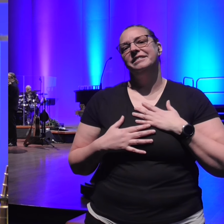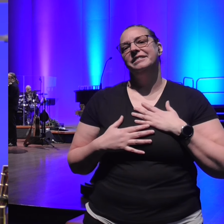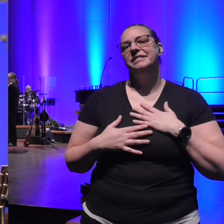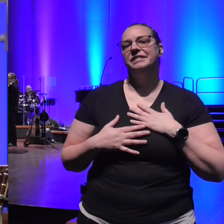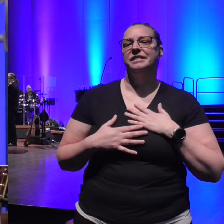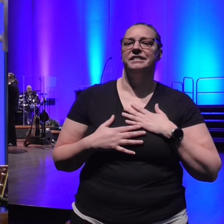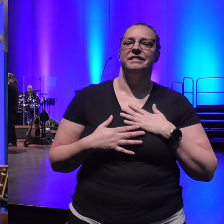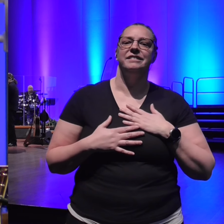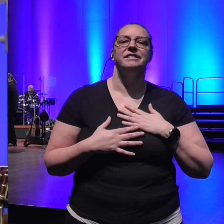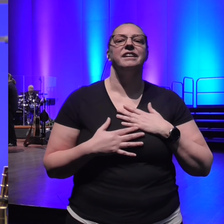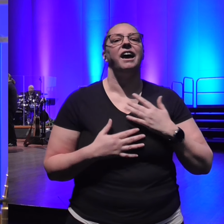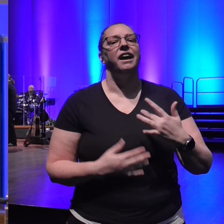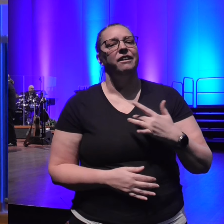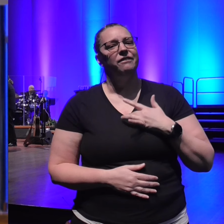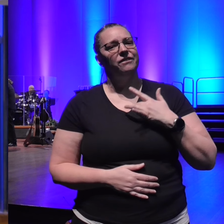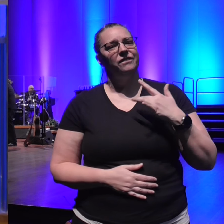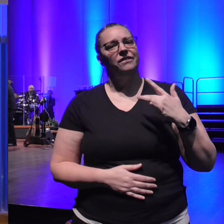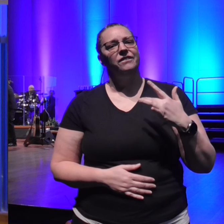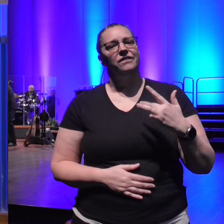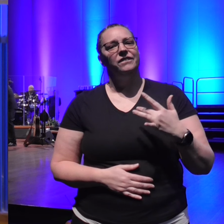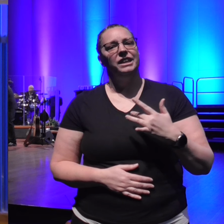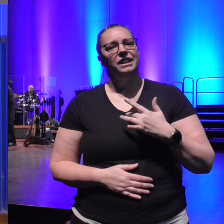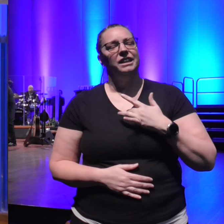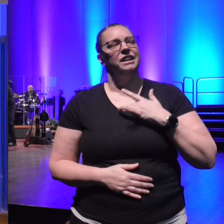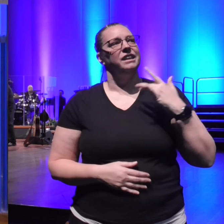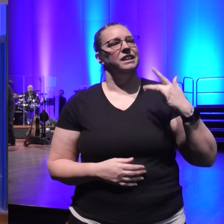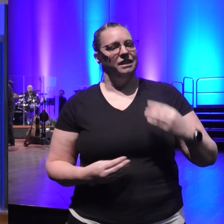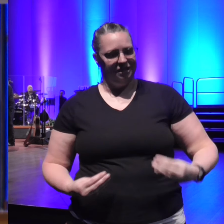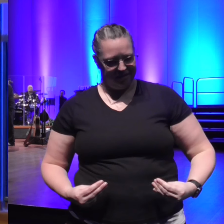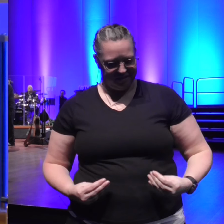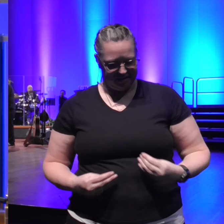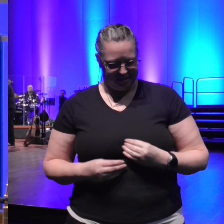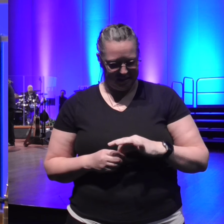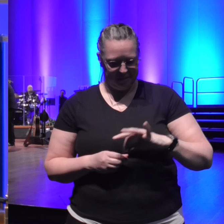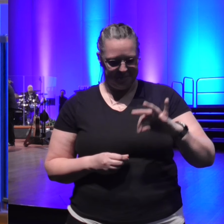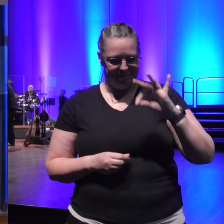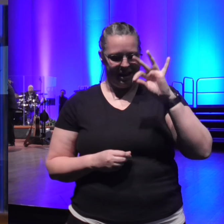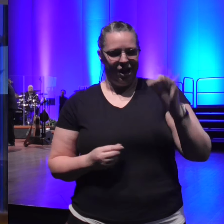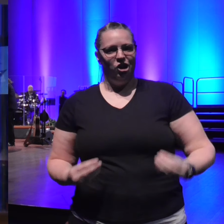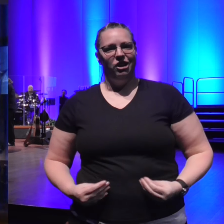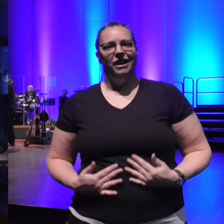and I am filled with the Spirit.